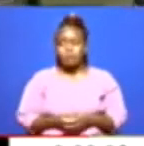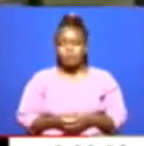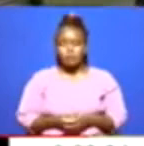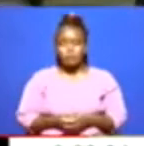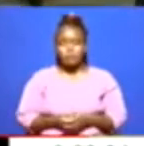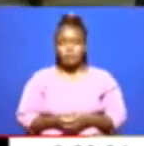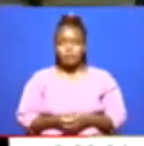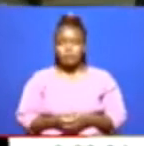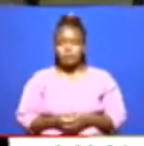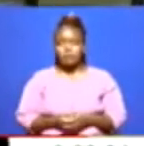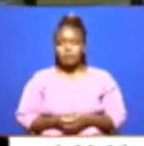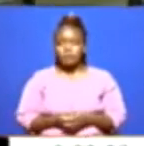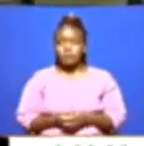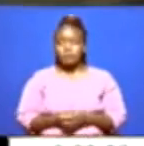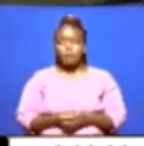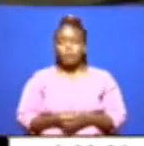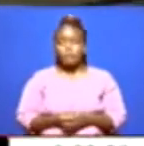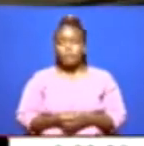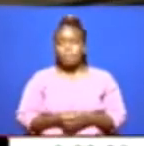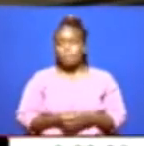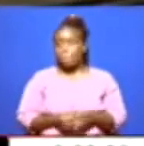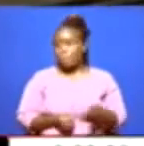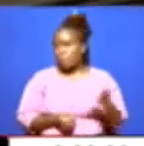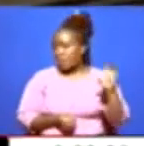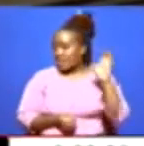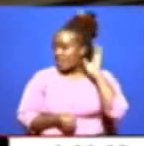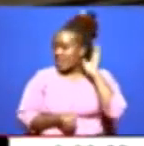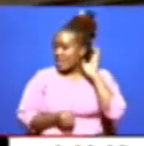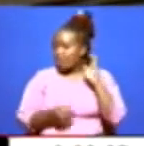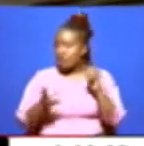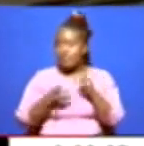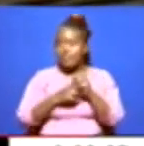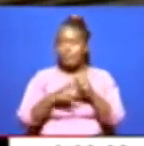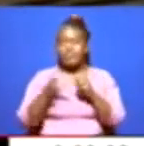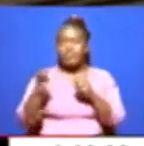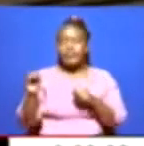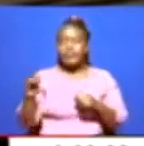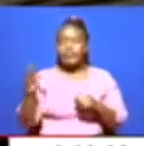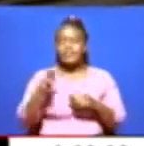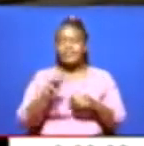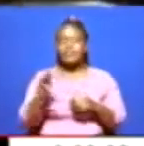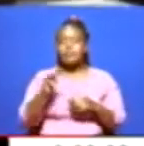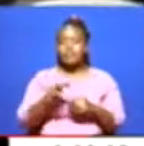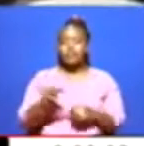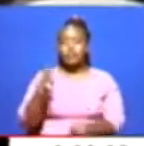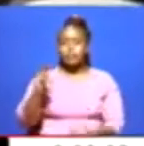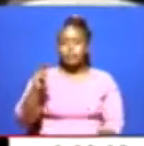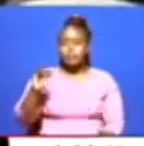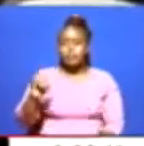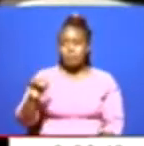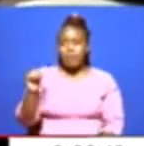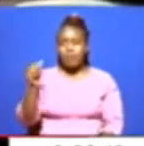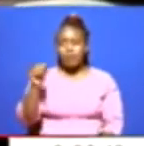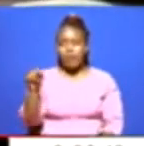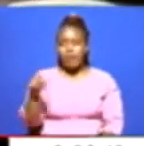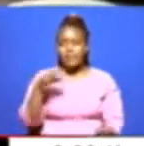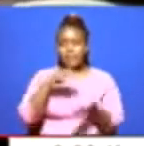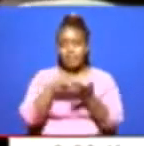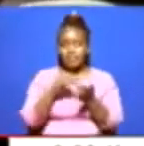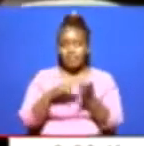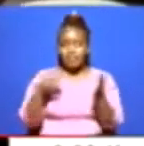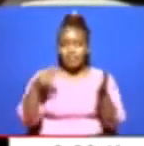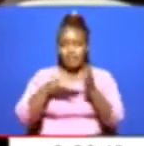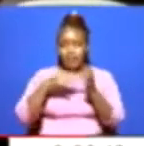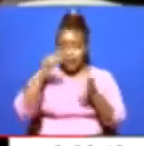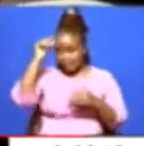And meanwhile, the hearing of the 700 million shillings National Youth Service graft case against Kirinyaga Governor Anne Waiguru and other